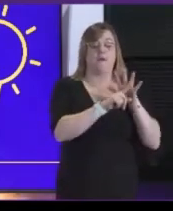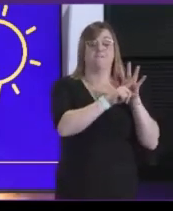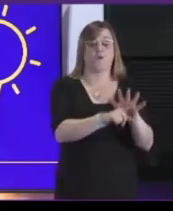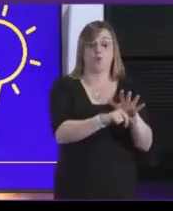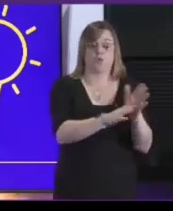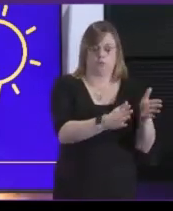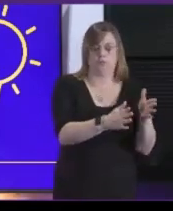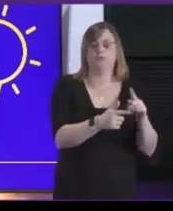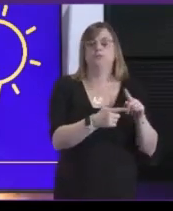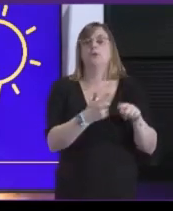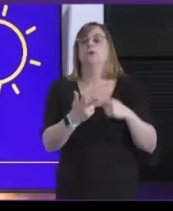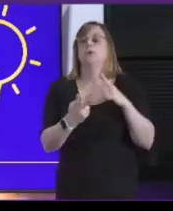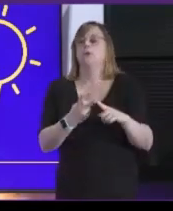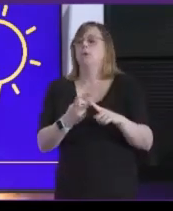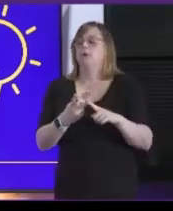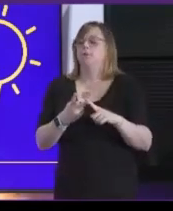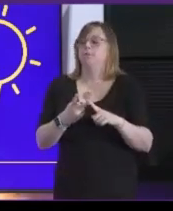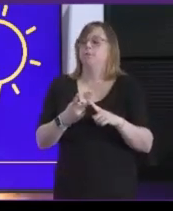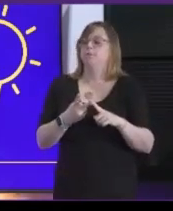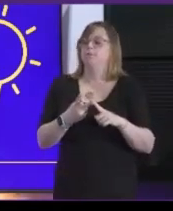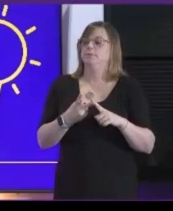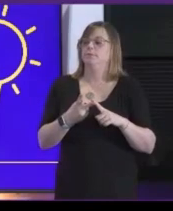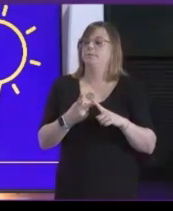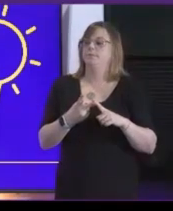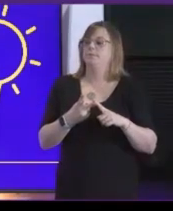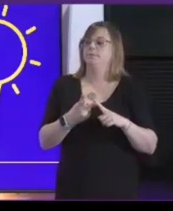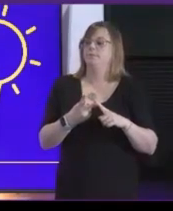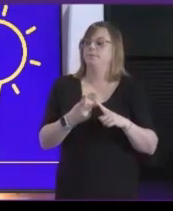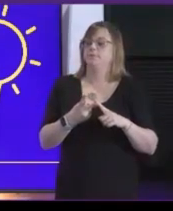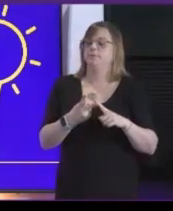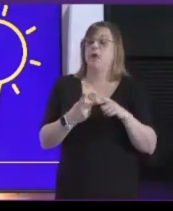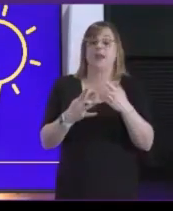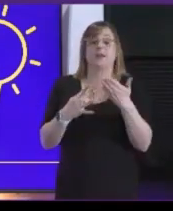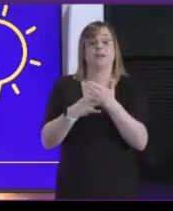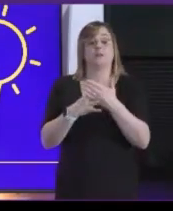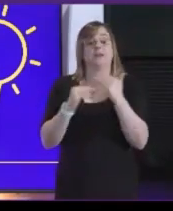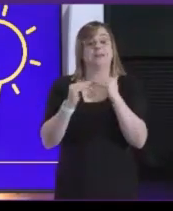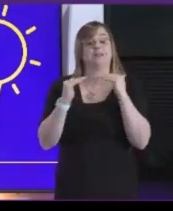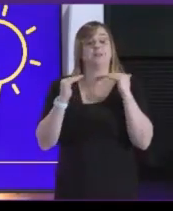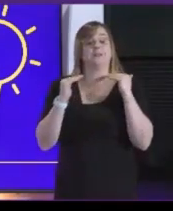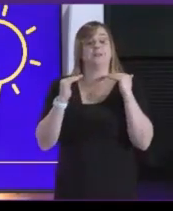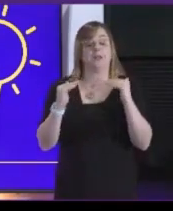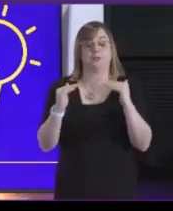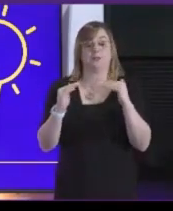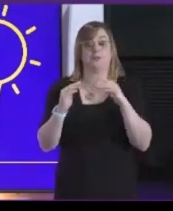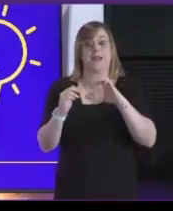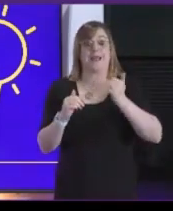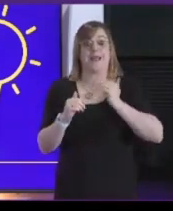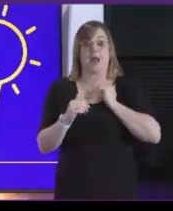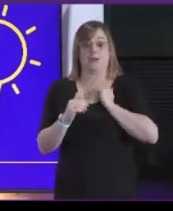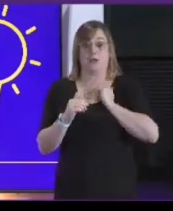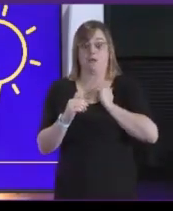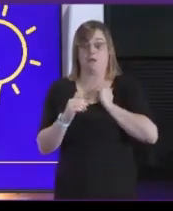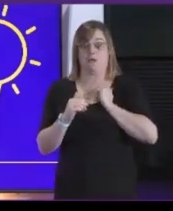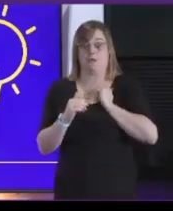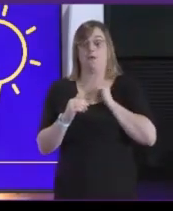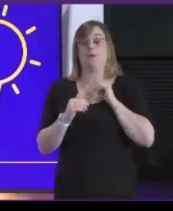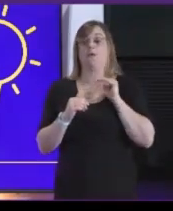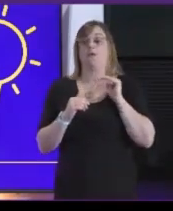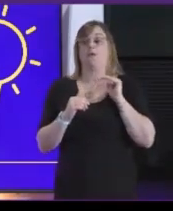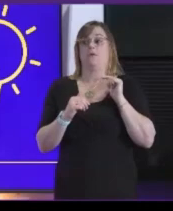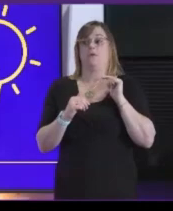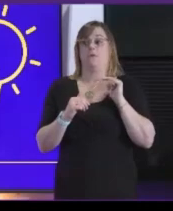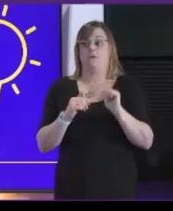arm, and the Accessibility Standards Canada, that's working to